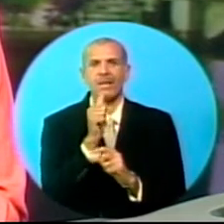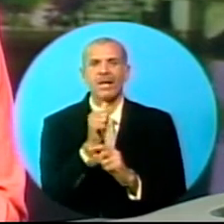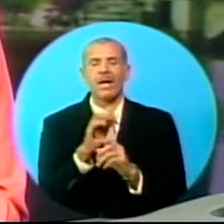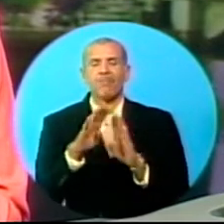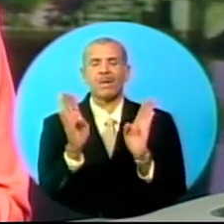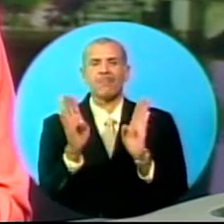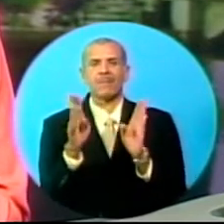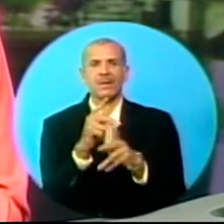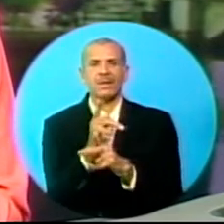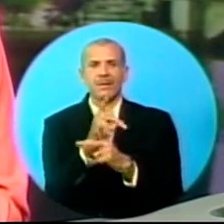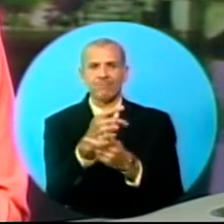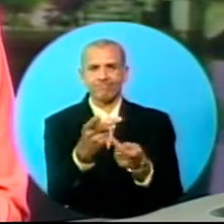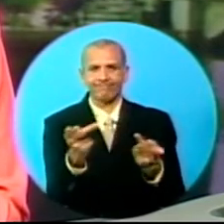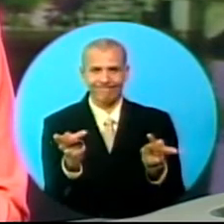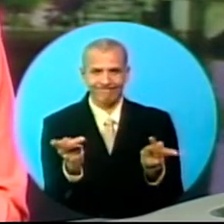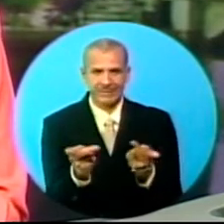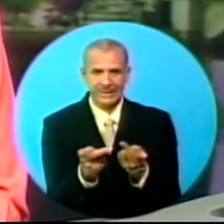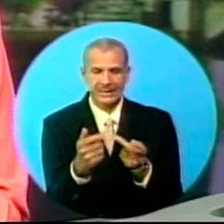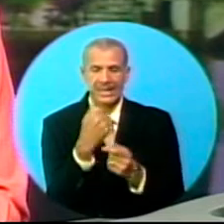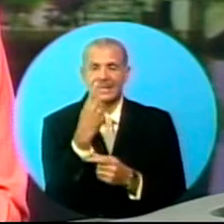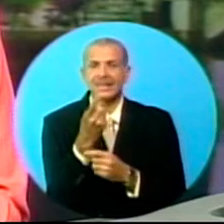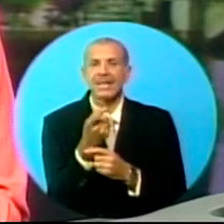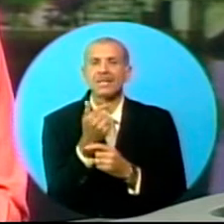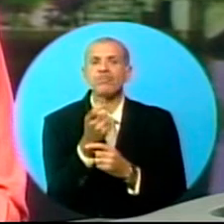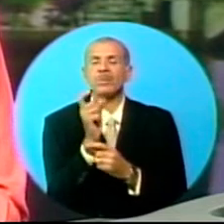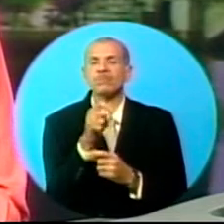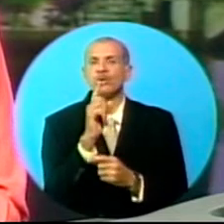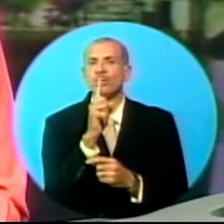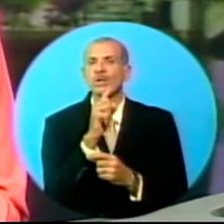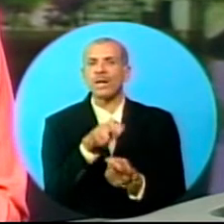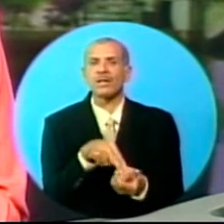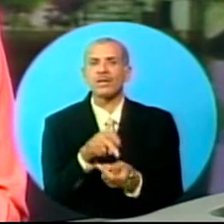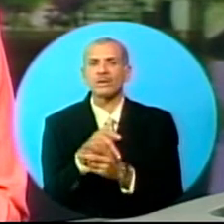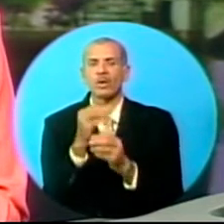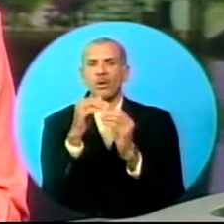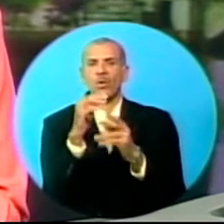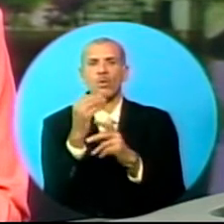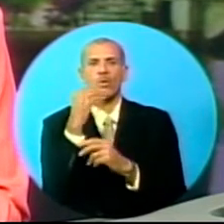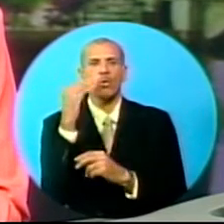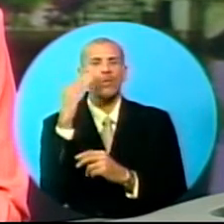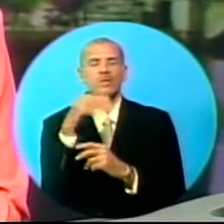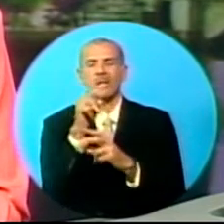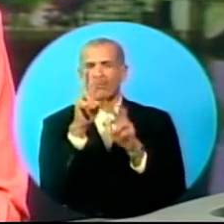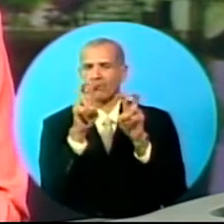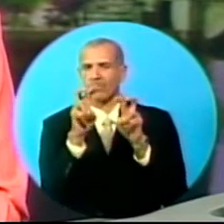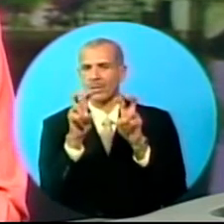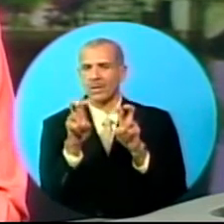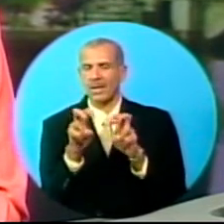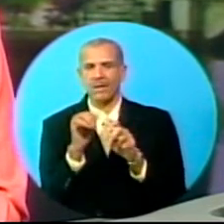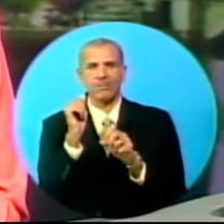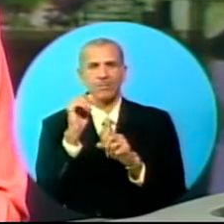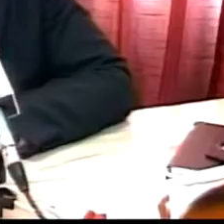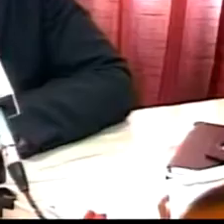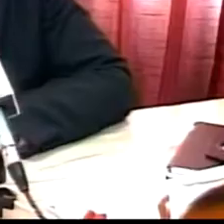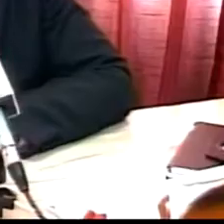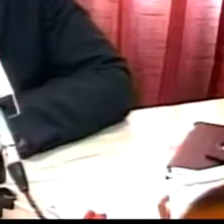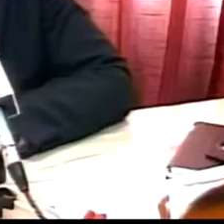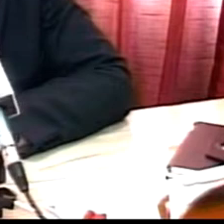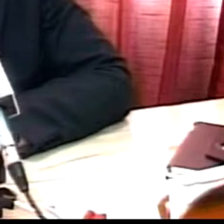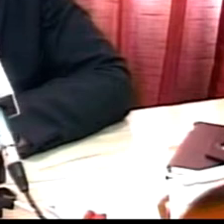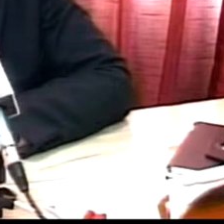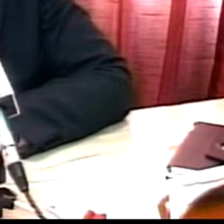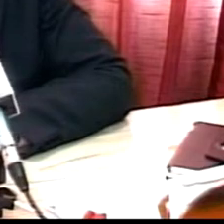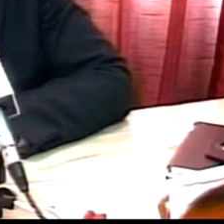facilities. He says authorities have to ensure nursing homes are properly monitored on a full-time basis. I've already